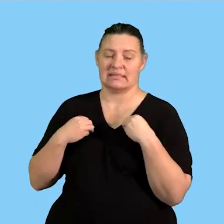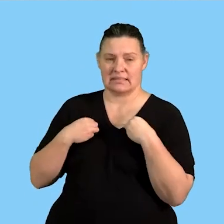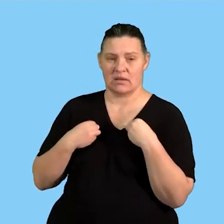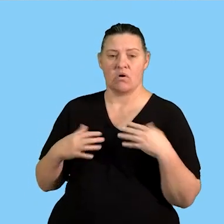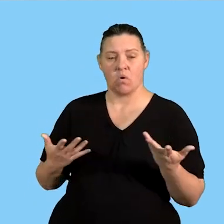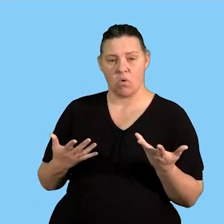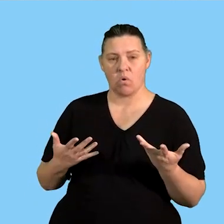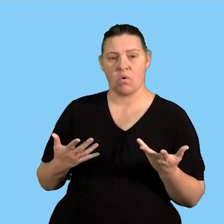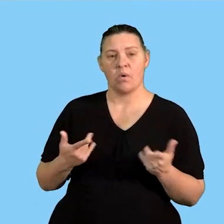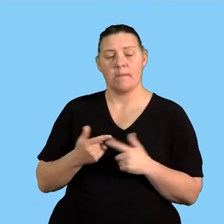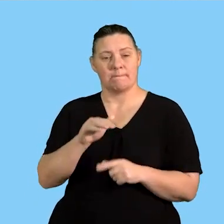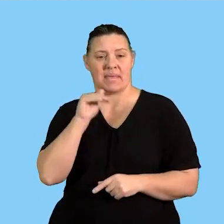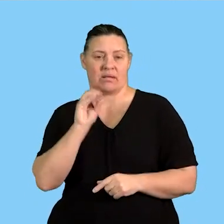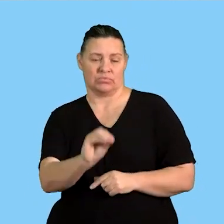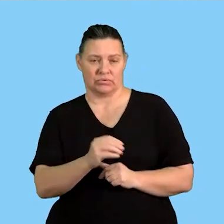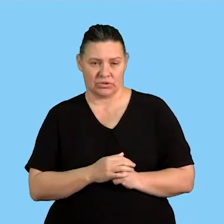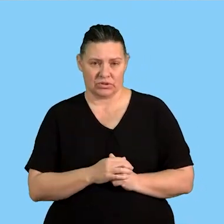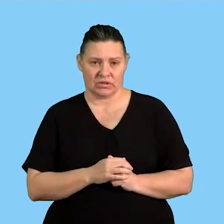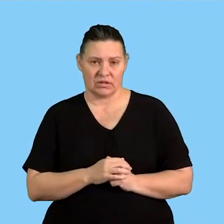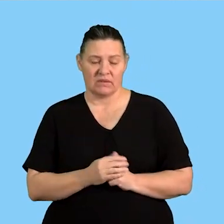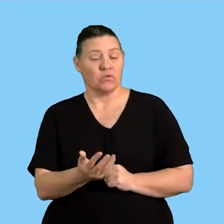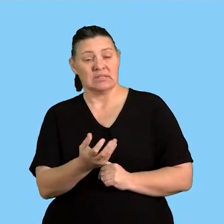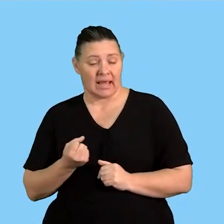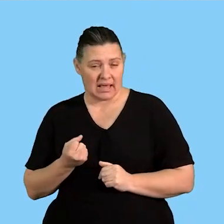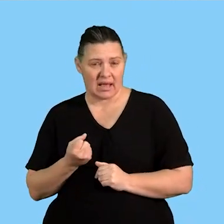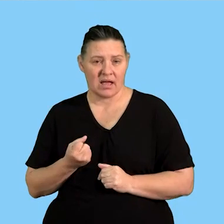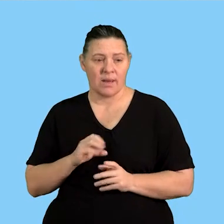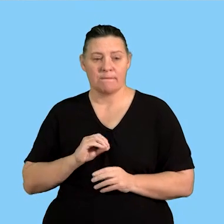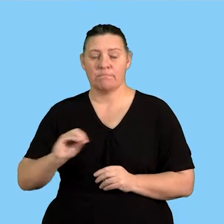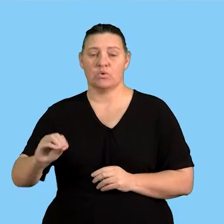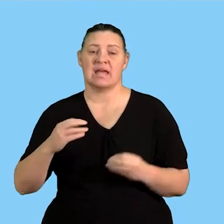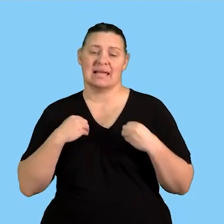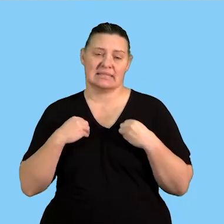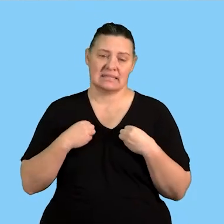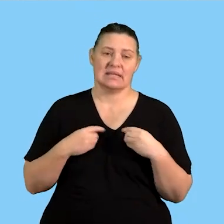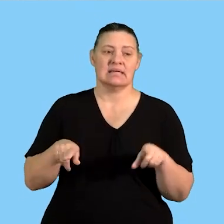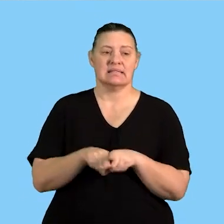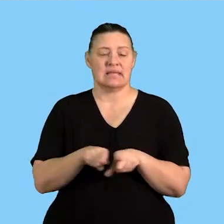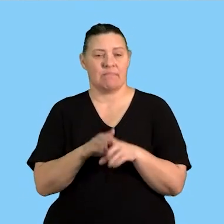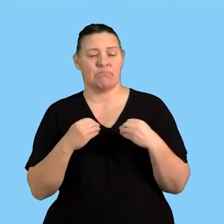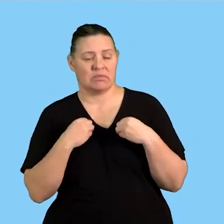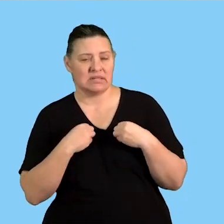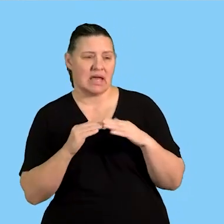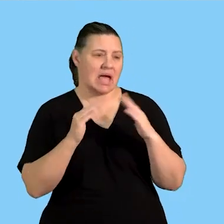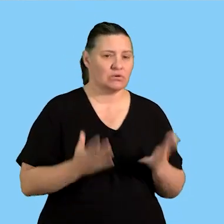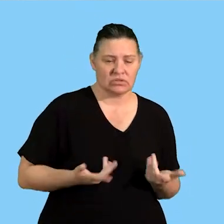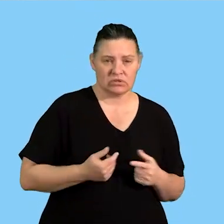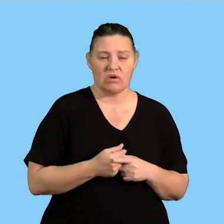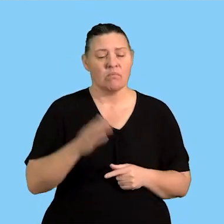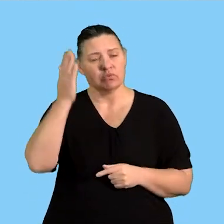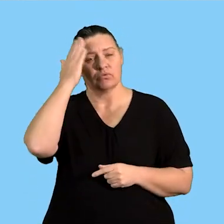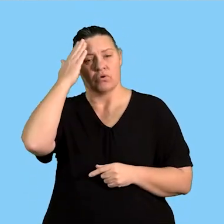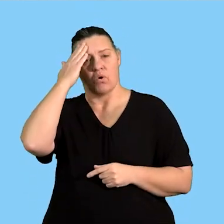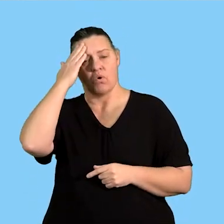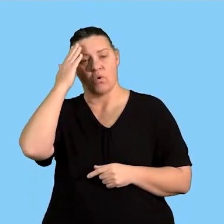it into a bank. So when you are taking it and putting it into an asset such as property, a house, you should know that the